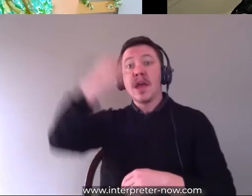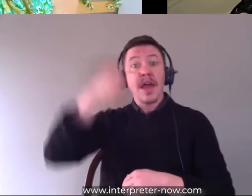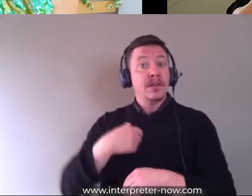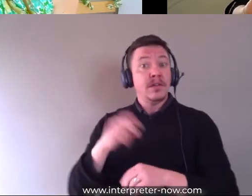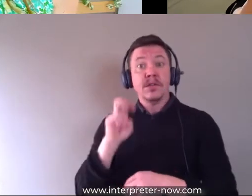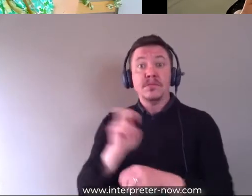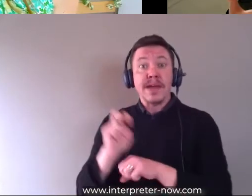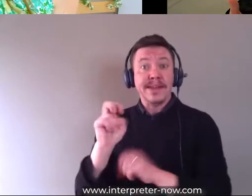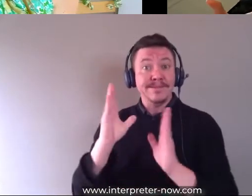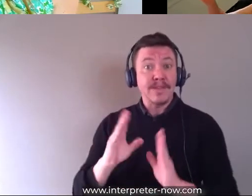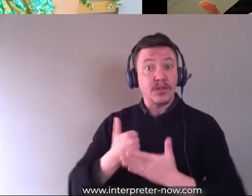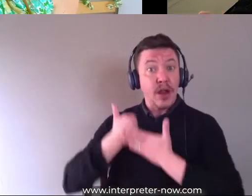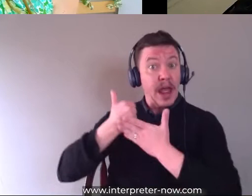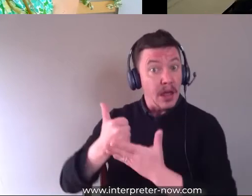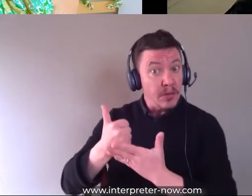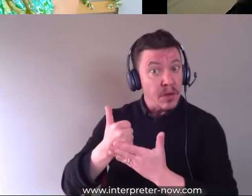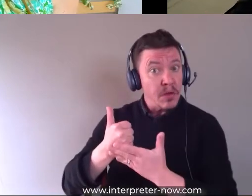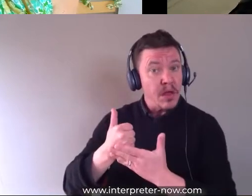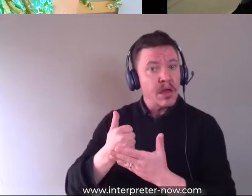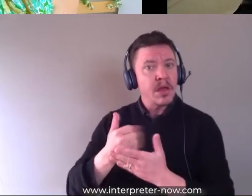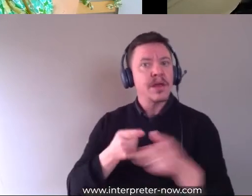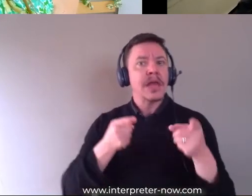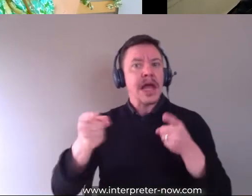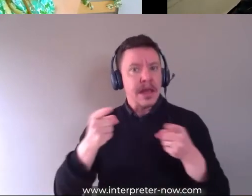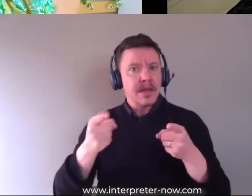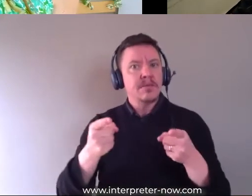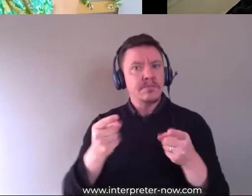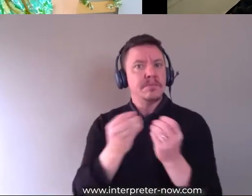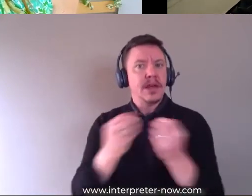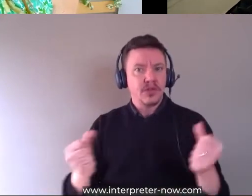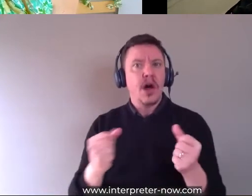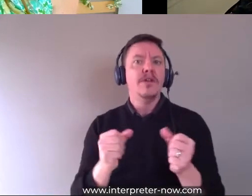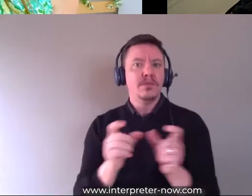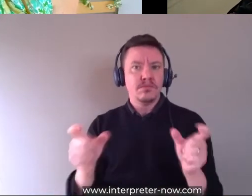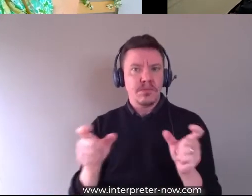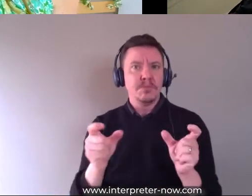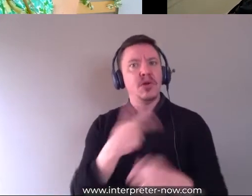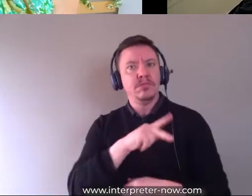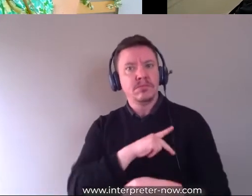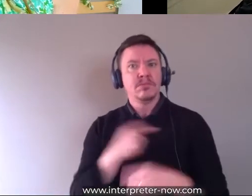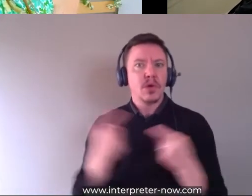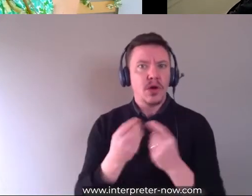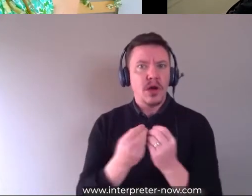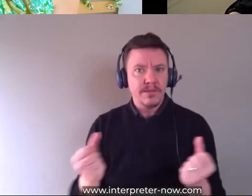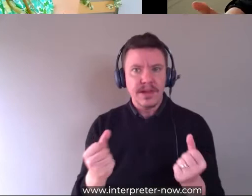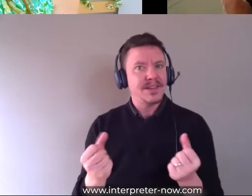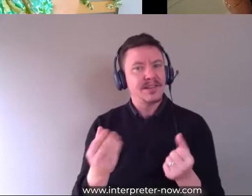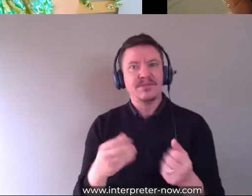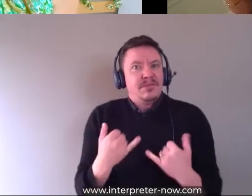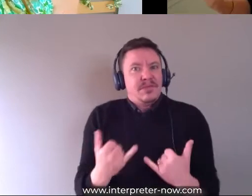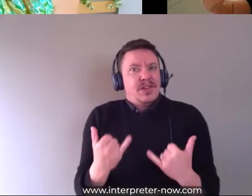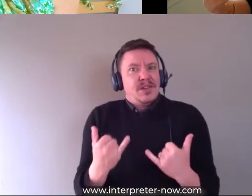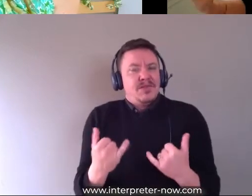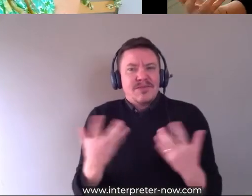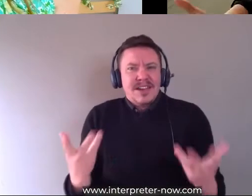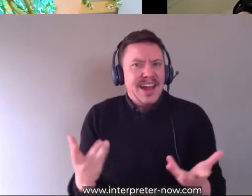helpful is to know how to help with these people problems or these challenges that, you know, are not written in any book because they are messy